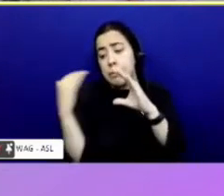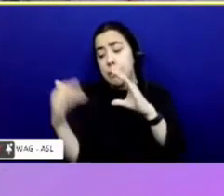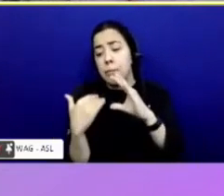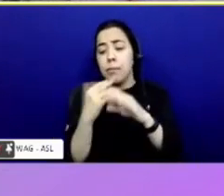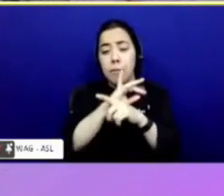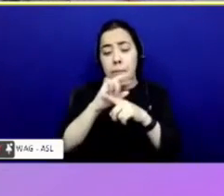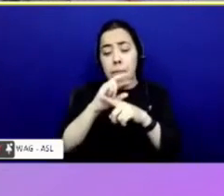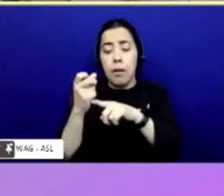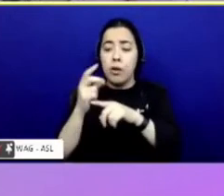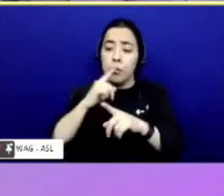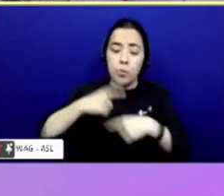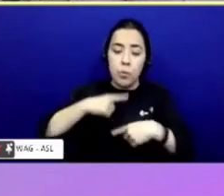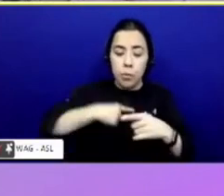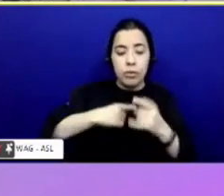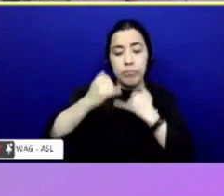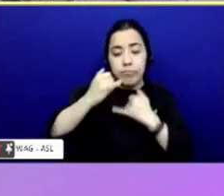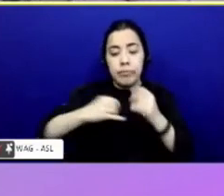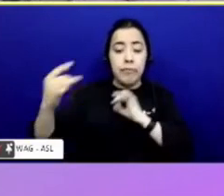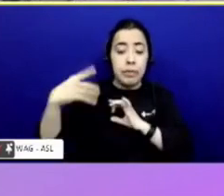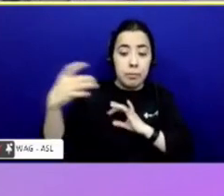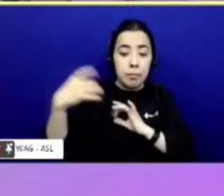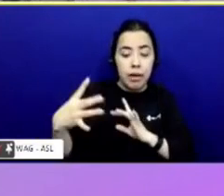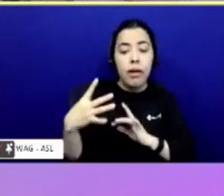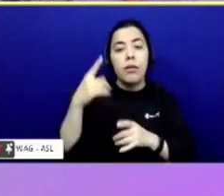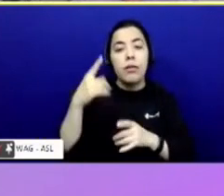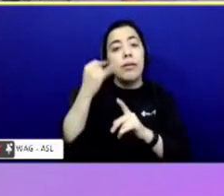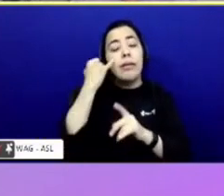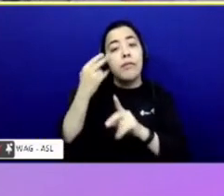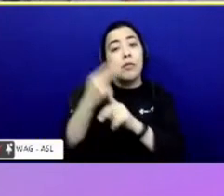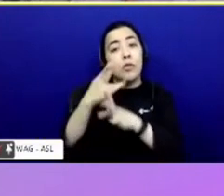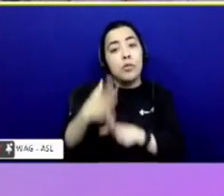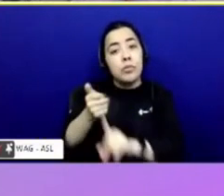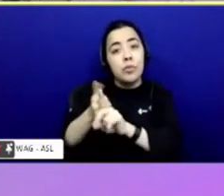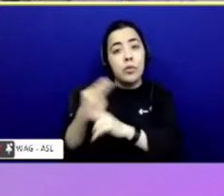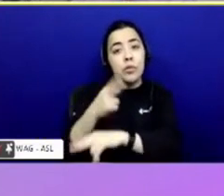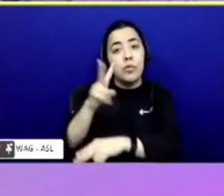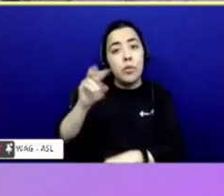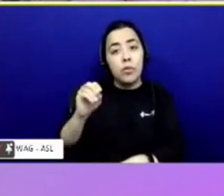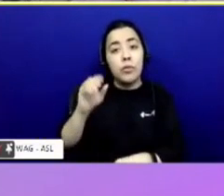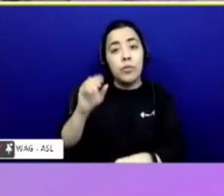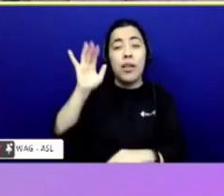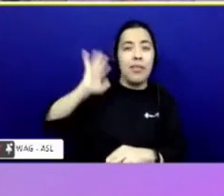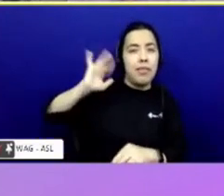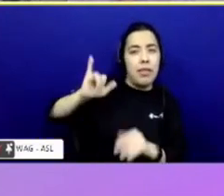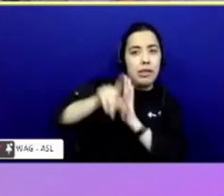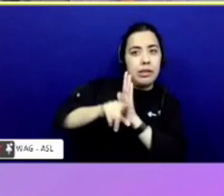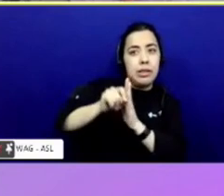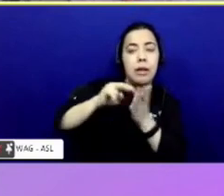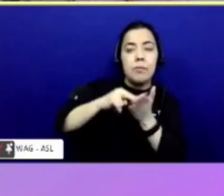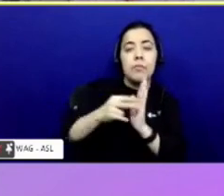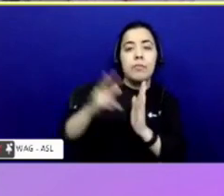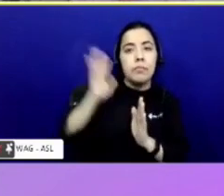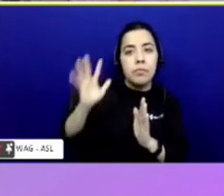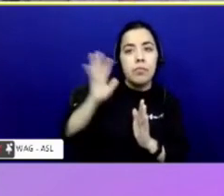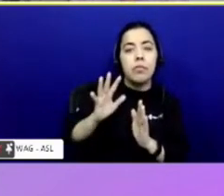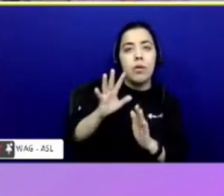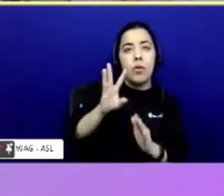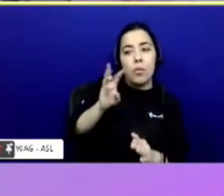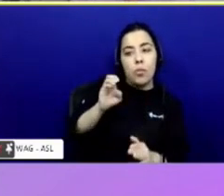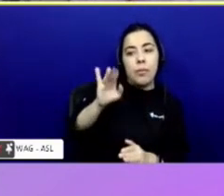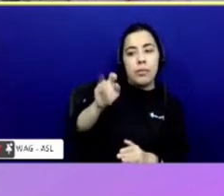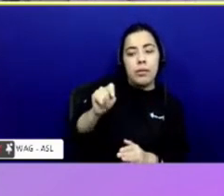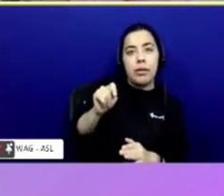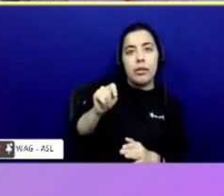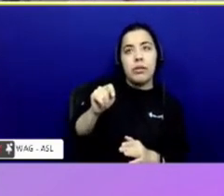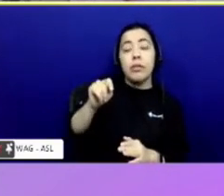from voiceover users at the time. He's referring to a time where WebKit started exposing, or voiceover